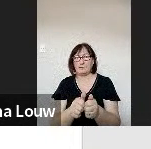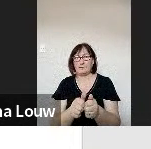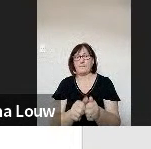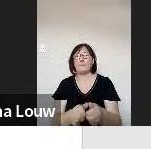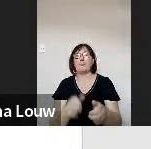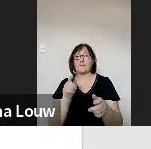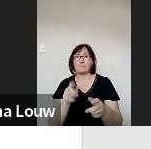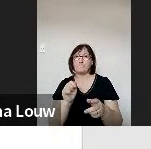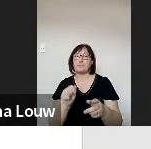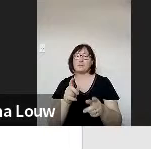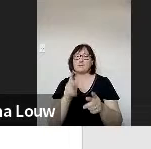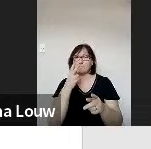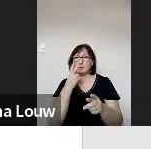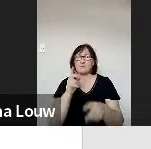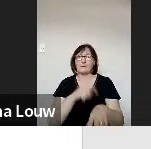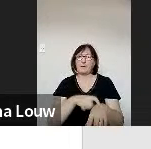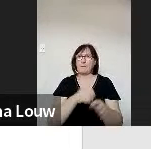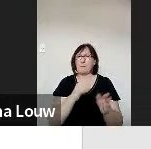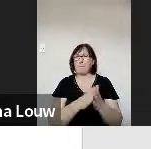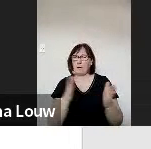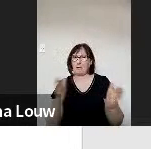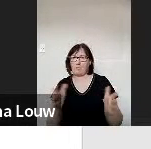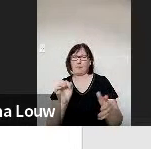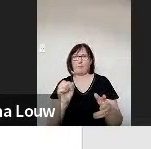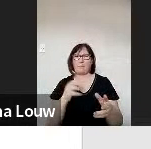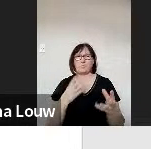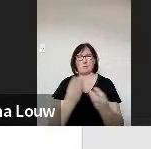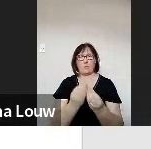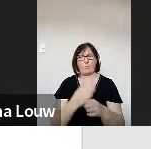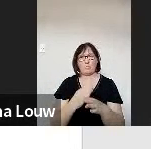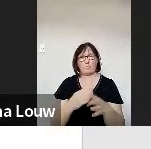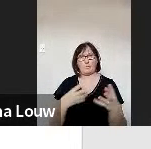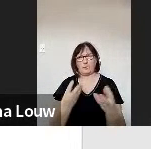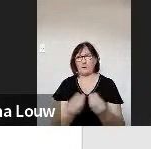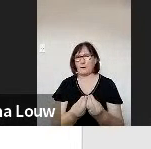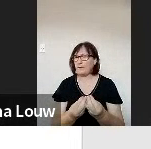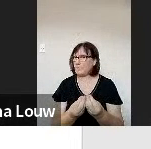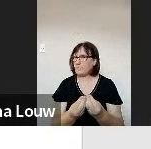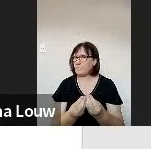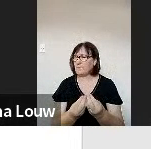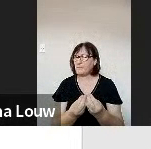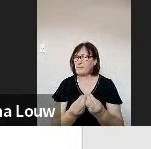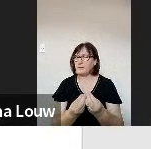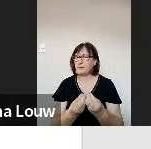by themselves. Therefore, or shortly, ladies and gentlemen, let me take